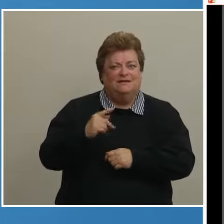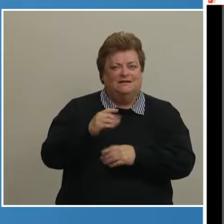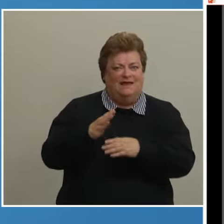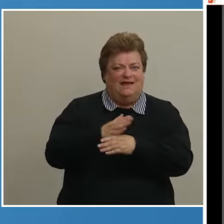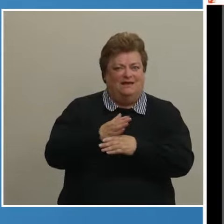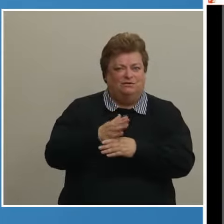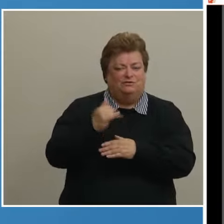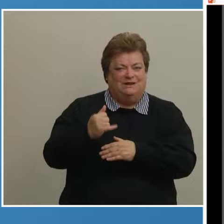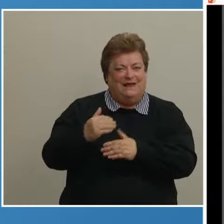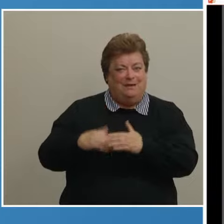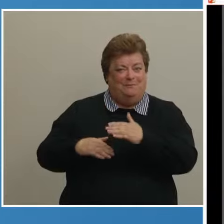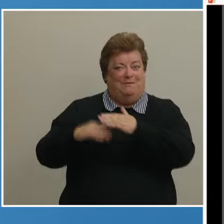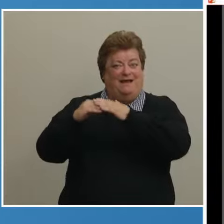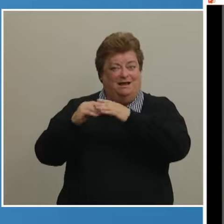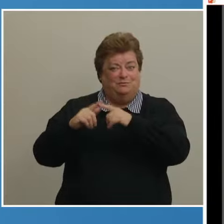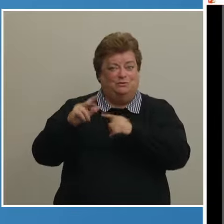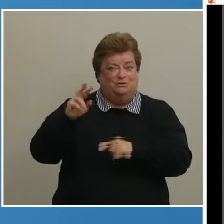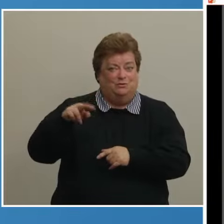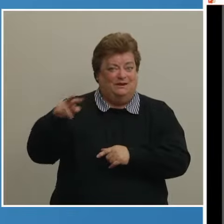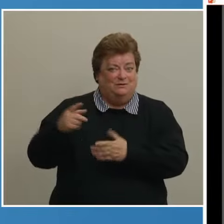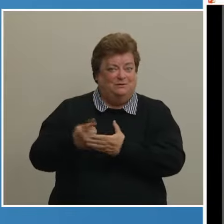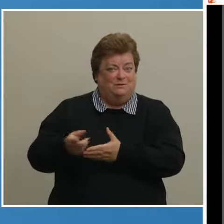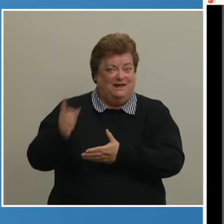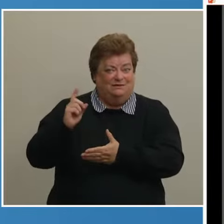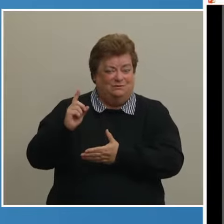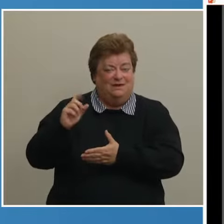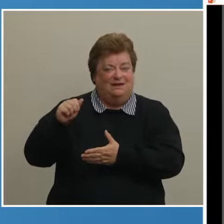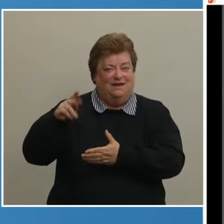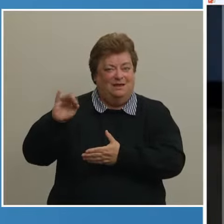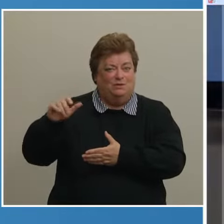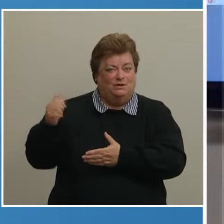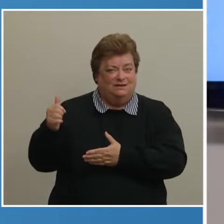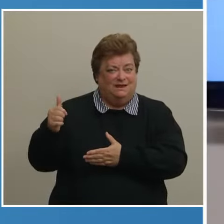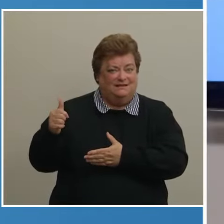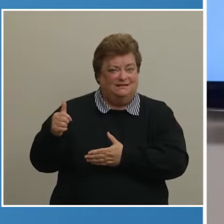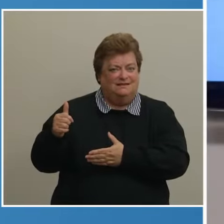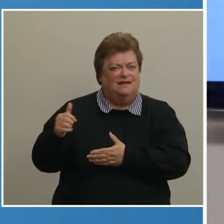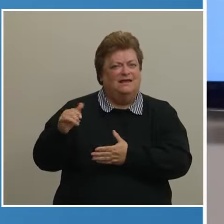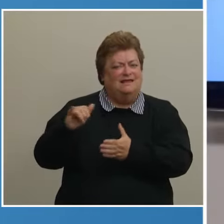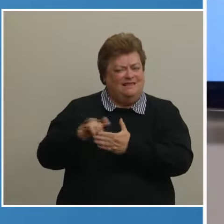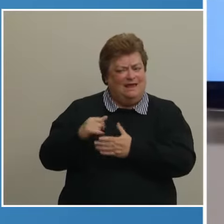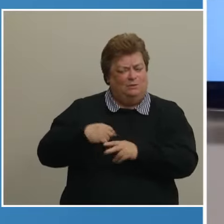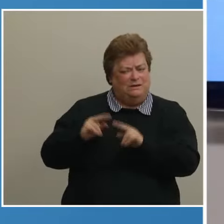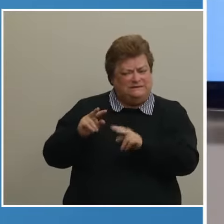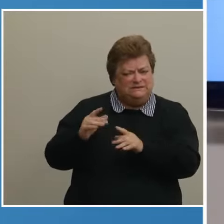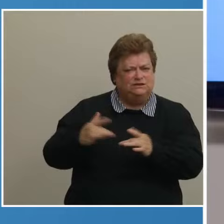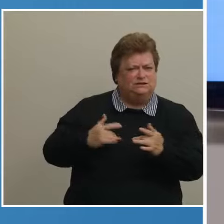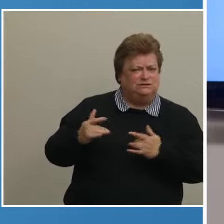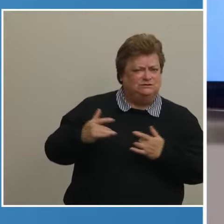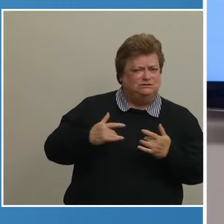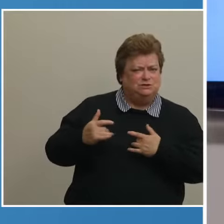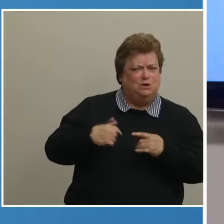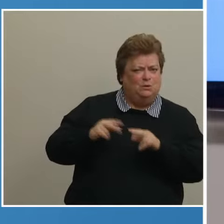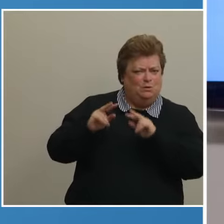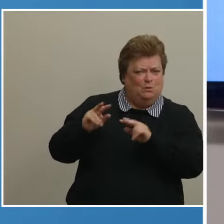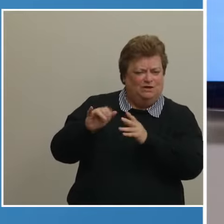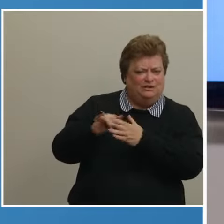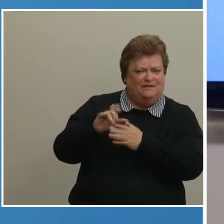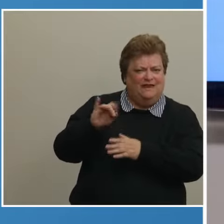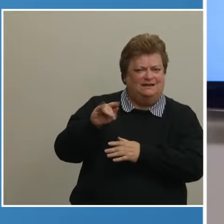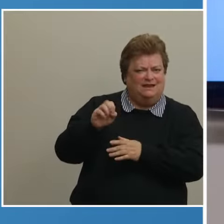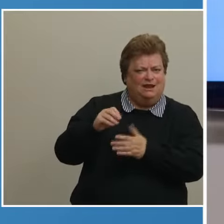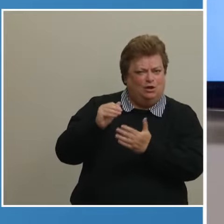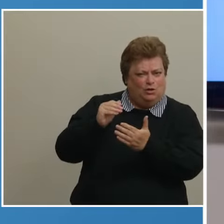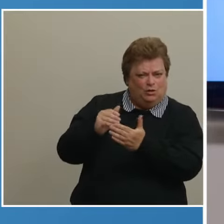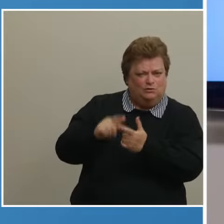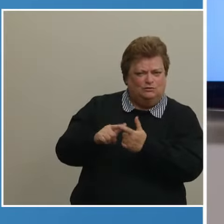was back up near 22 last week, ending April 10th. This is concerning as we are watching this data closely